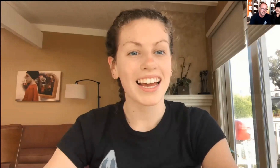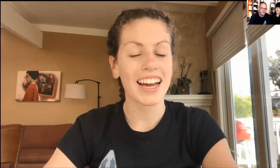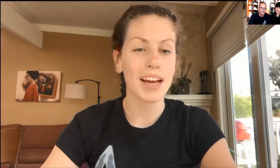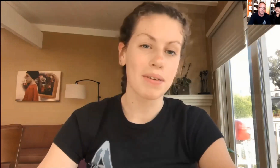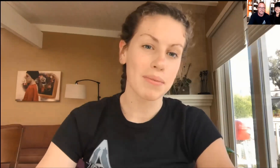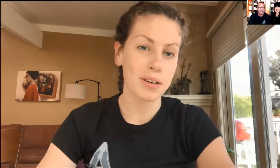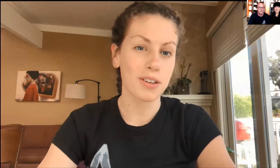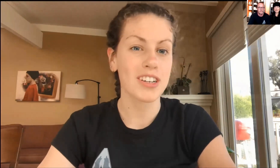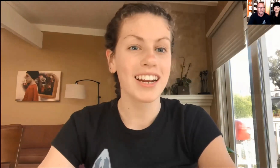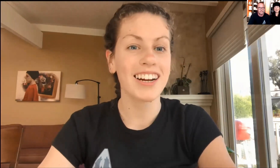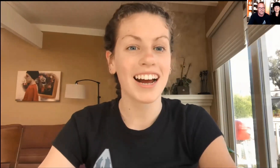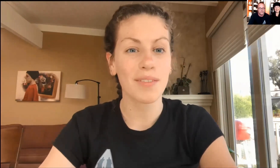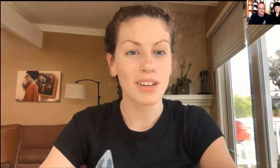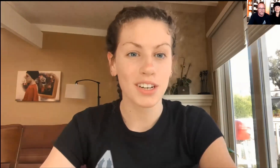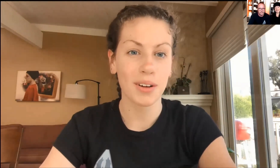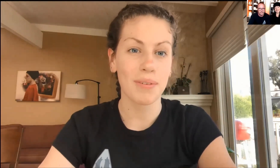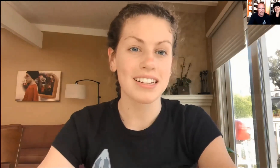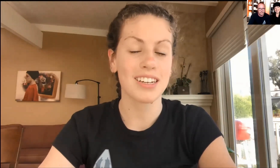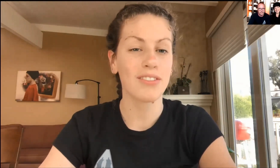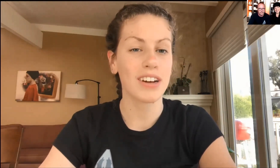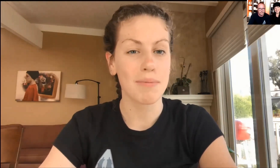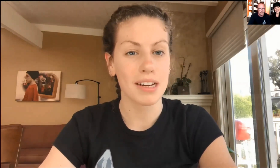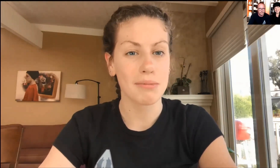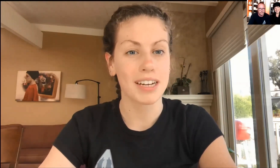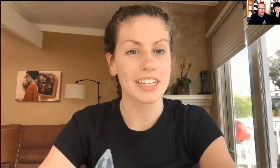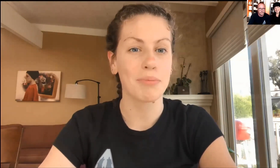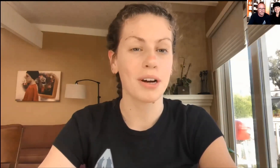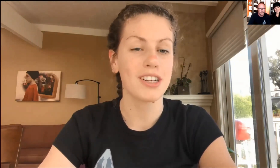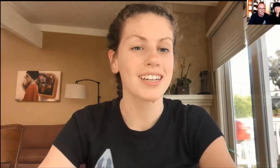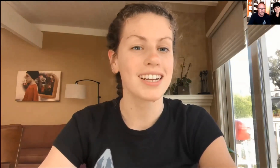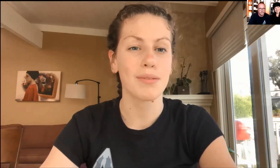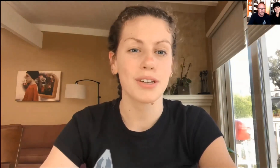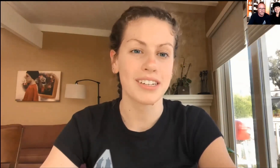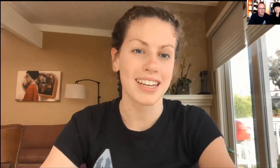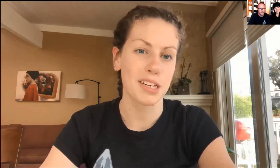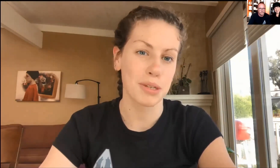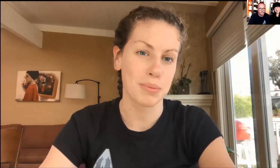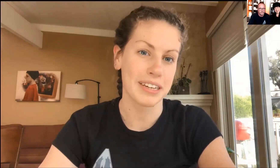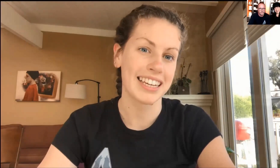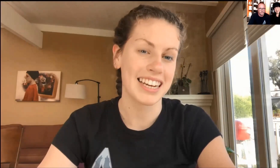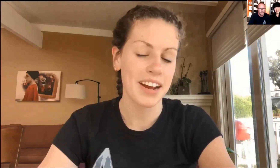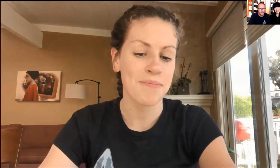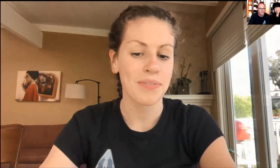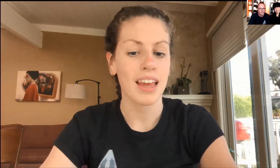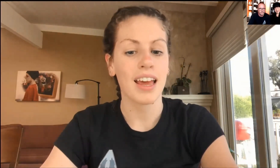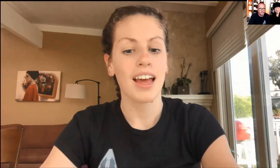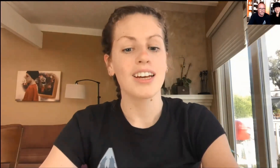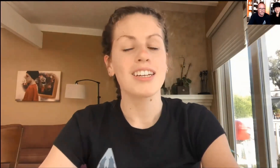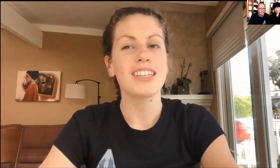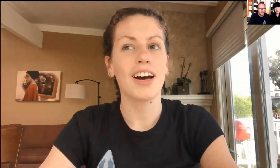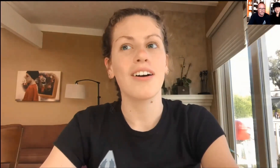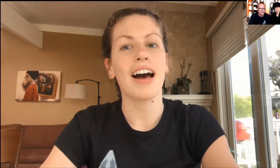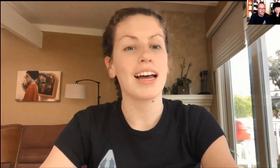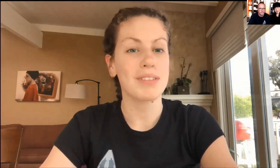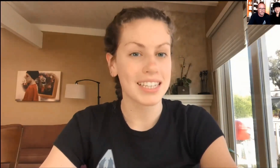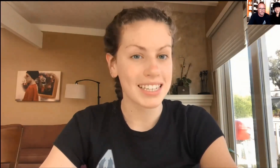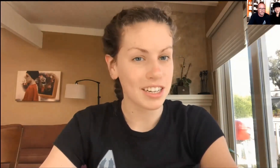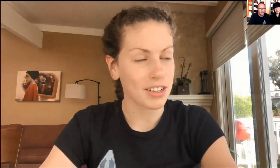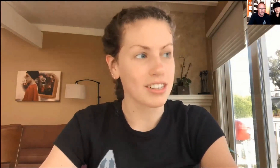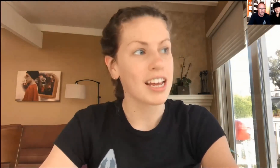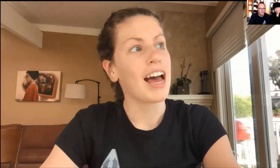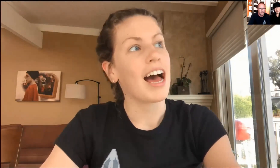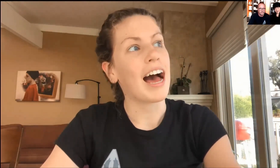Hi, I'm Emmy Holtschneider. I'm the Junior Ambassador for Apex Protection Project, and I'm so excited to be speaking today. So I'm